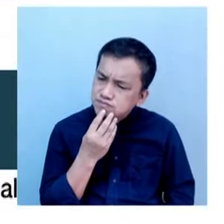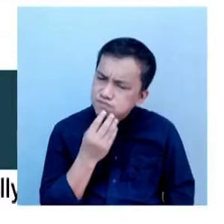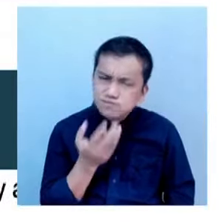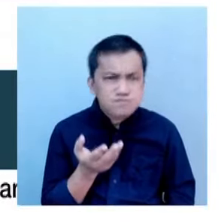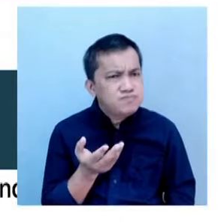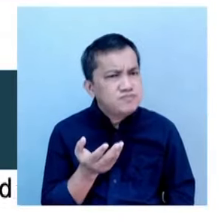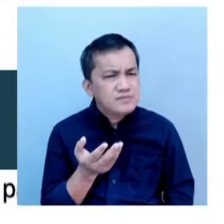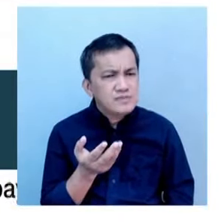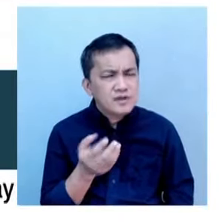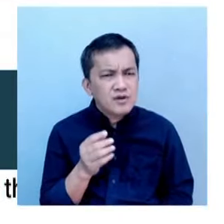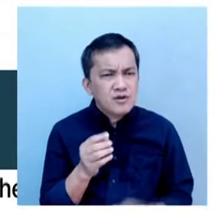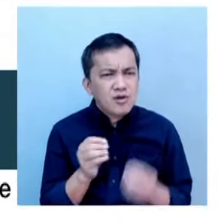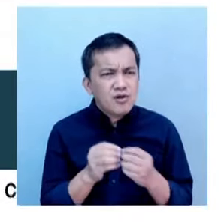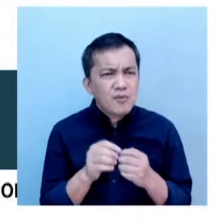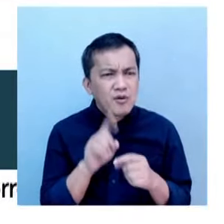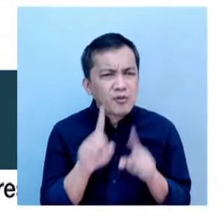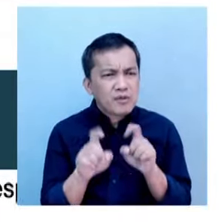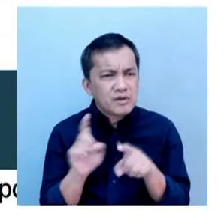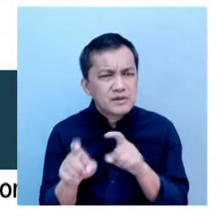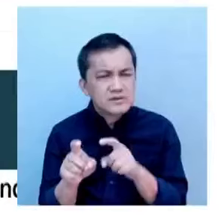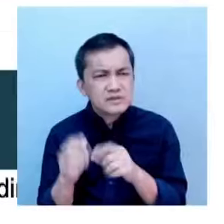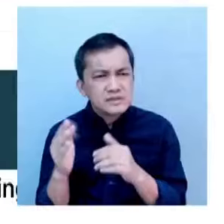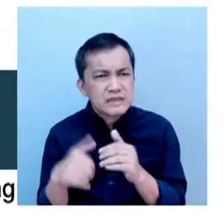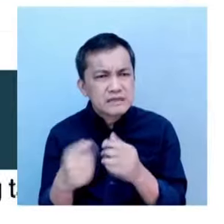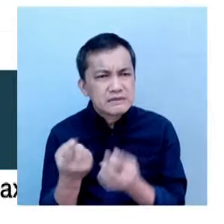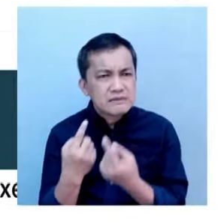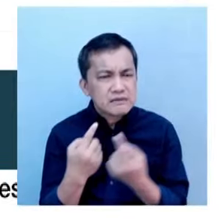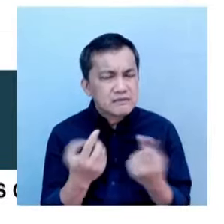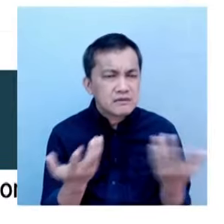there's more questions than answers